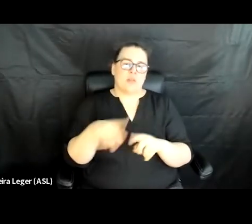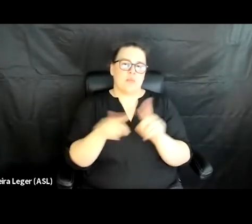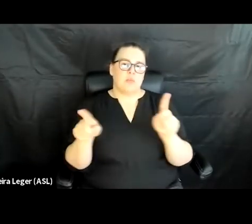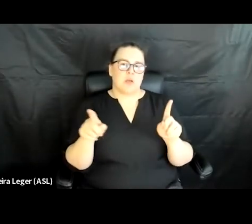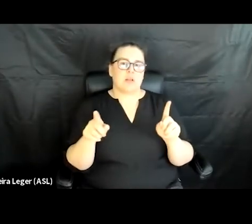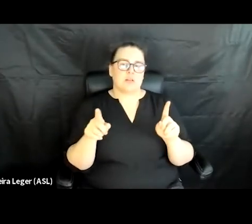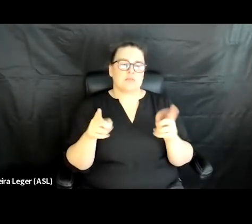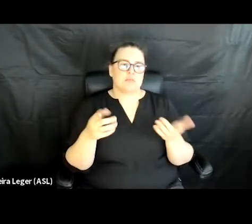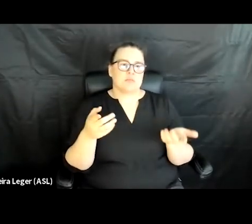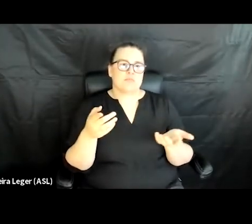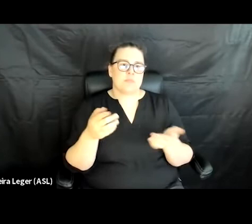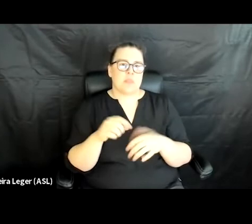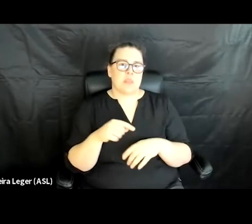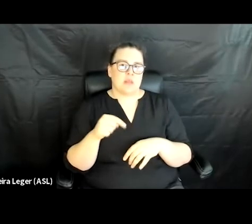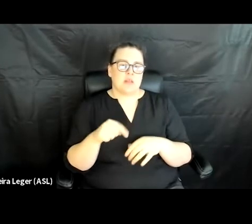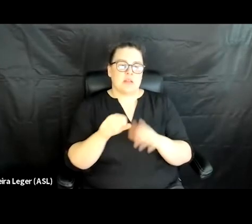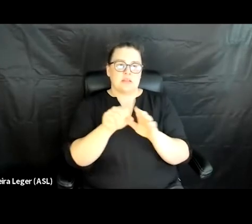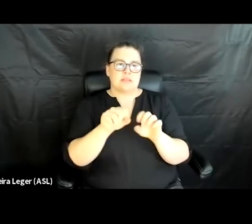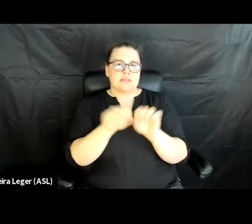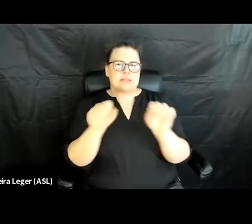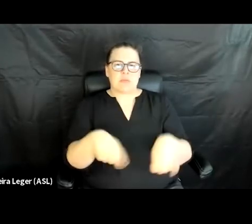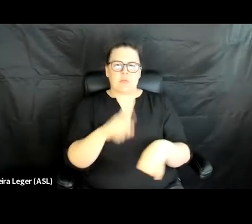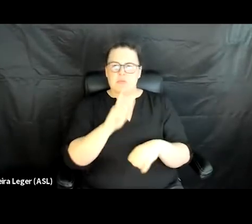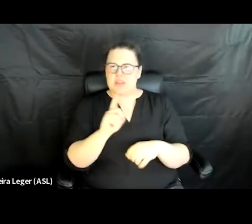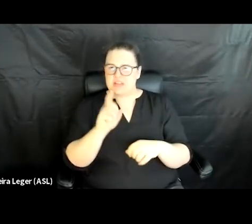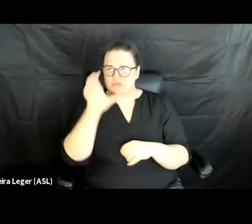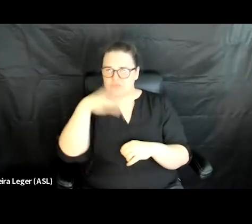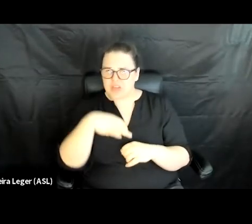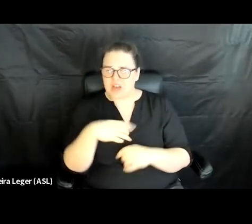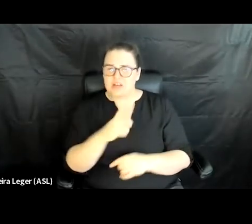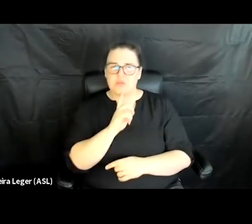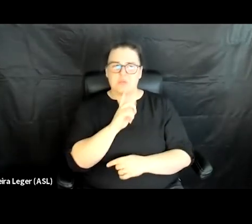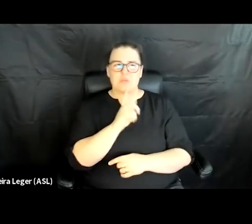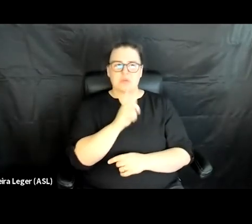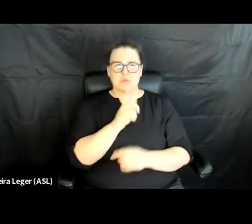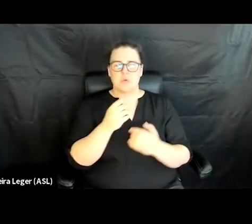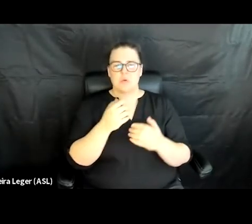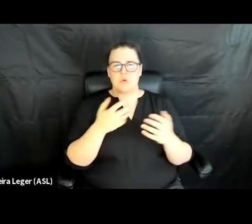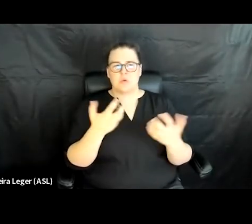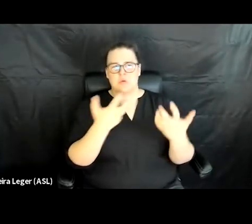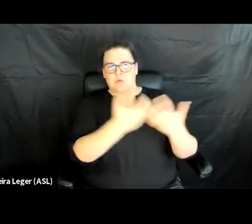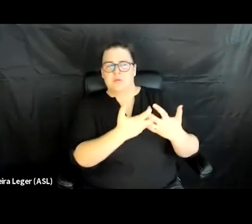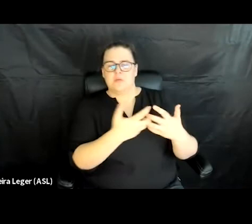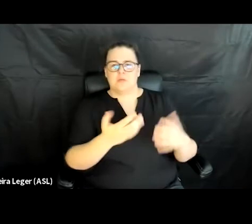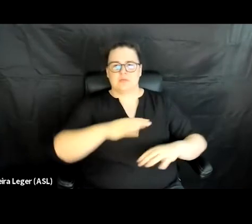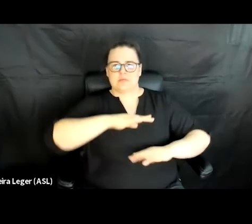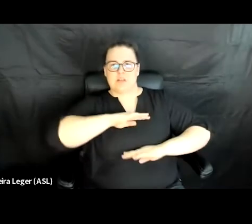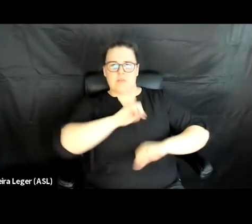system has been extraordinarily strained in making sure that we have the workforce to meet the mental health care needs of the